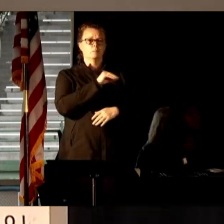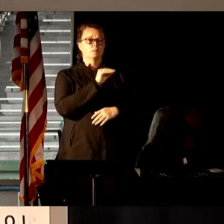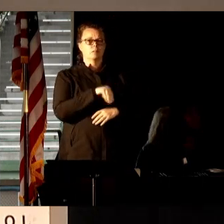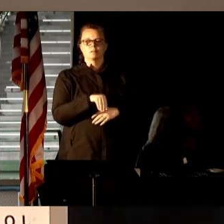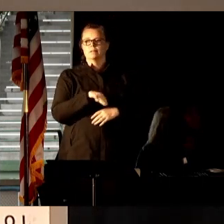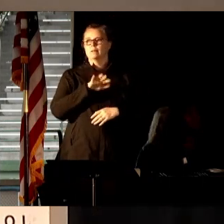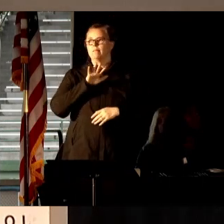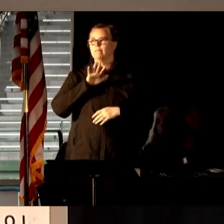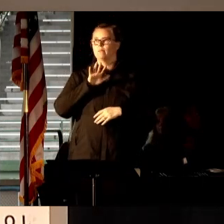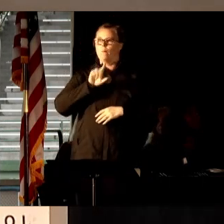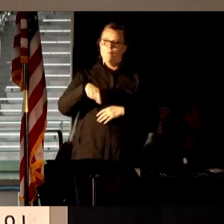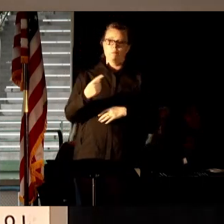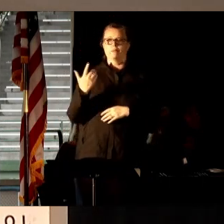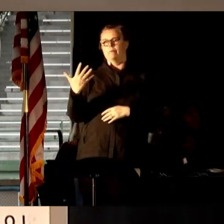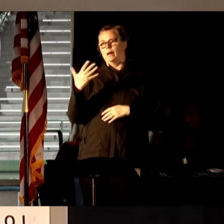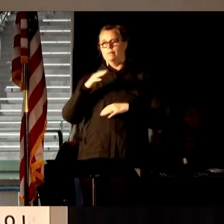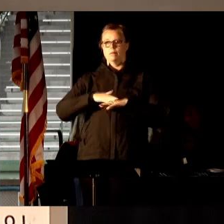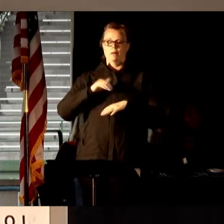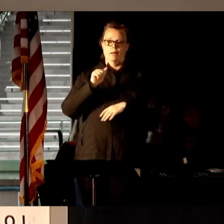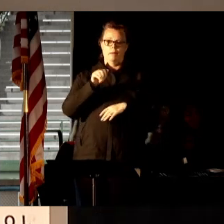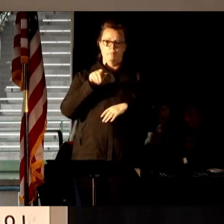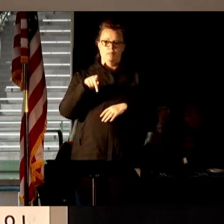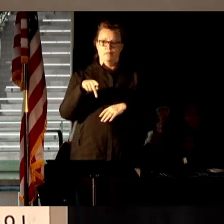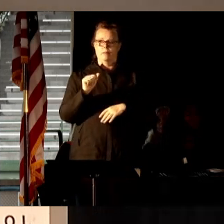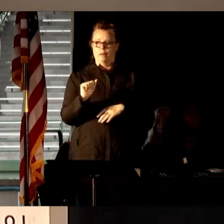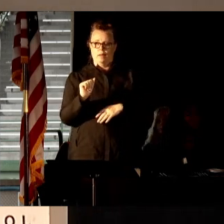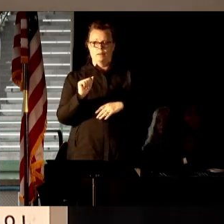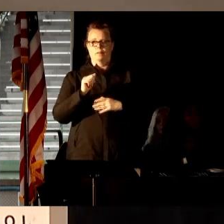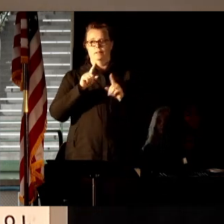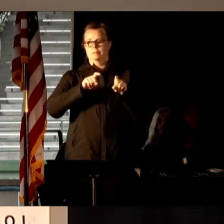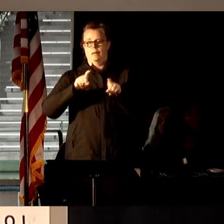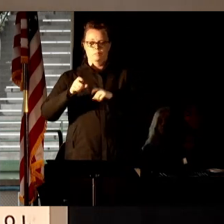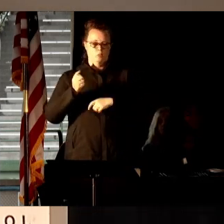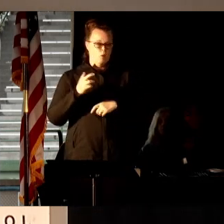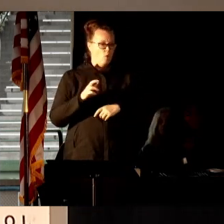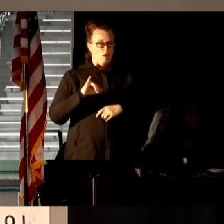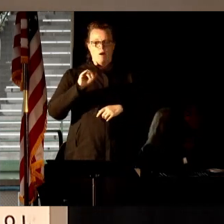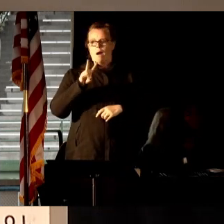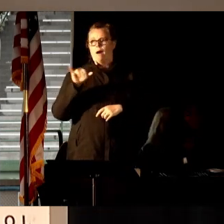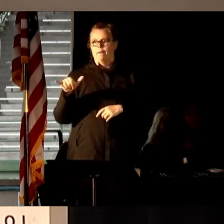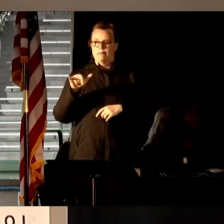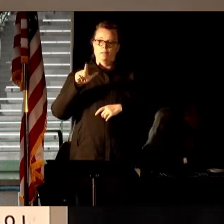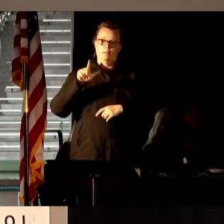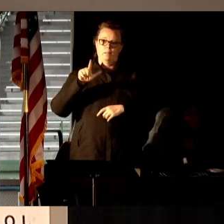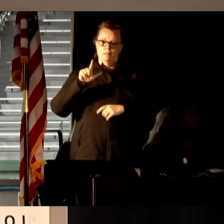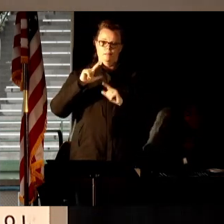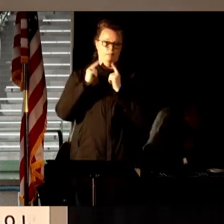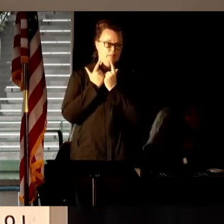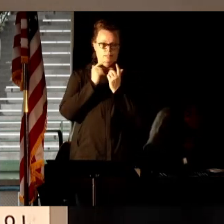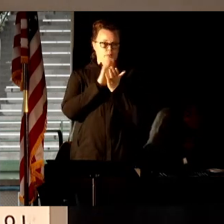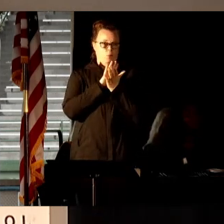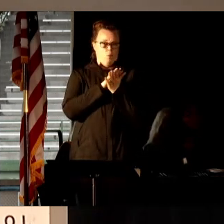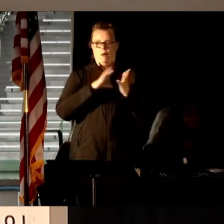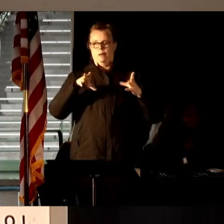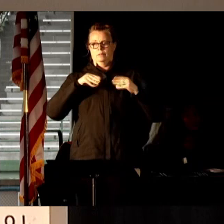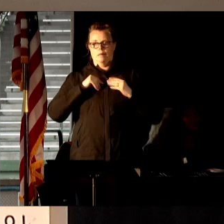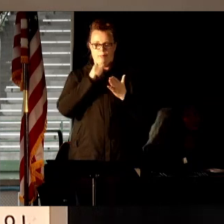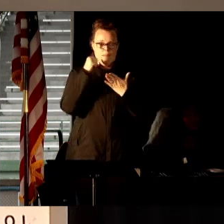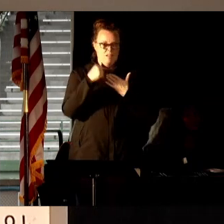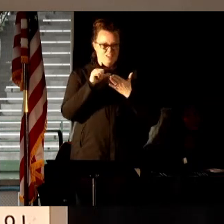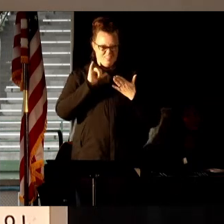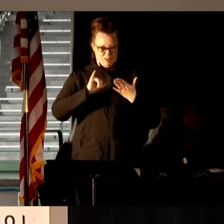AP exams, club leadership roles, and Ivy League acceptance letters. That was who we were at the beginning of our